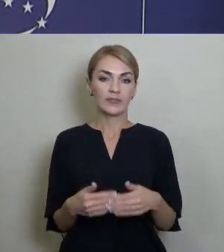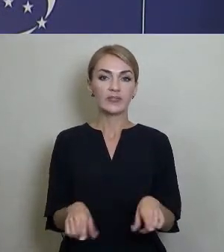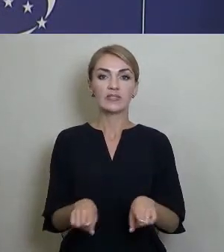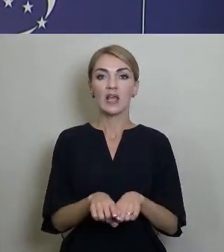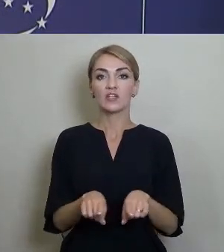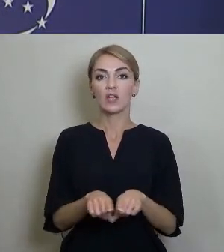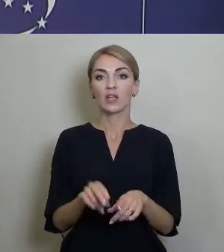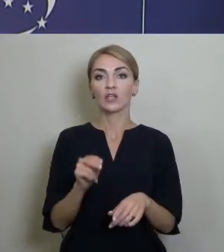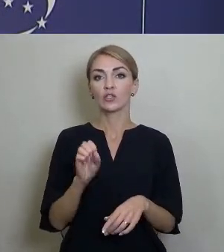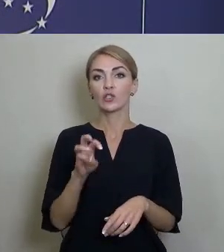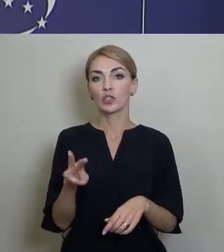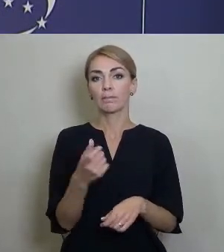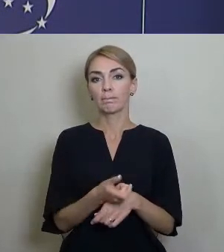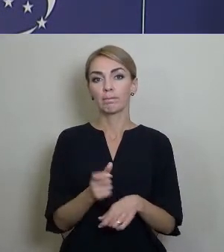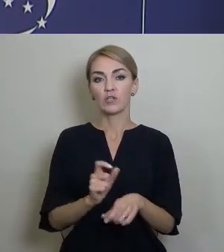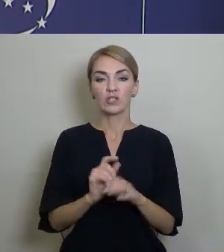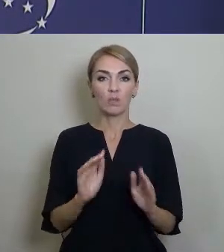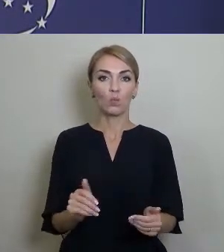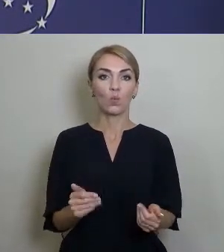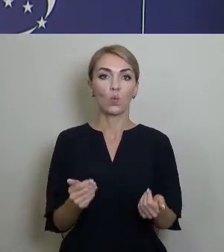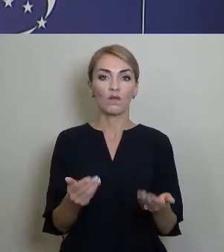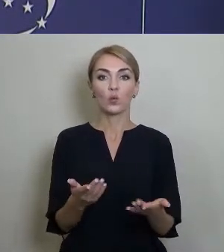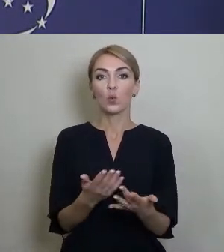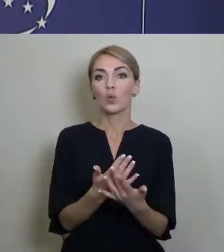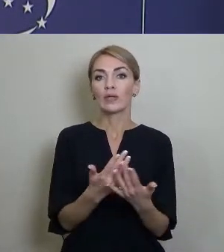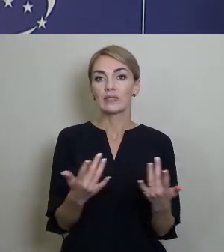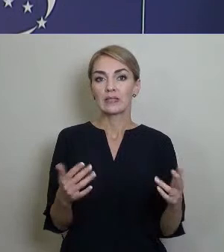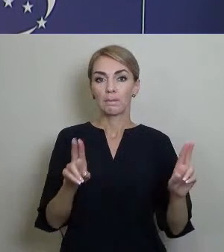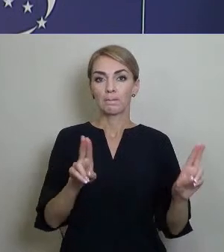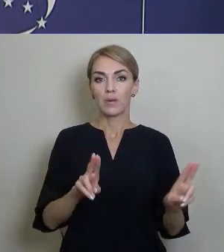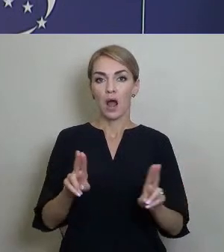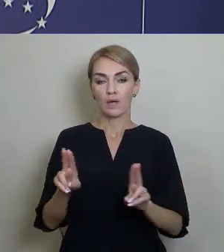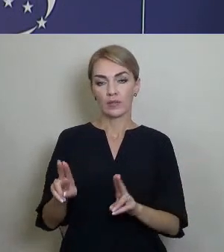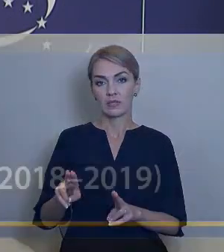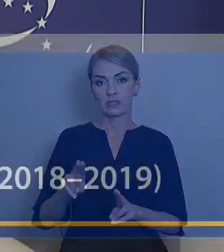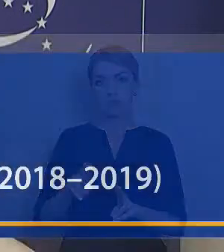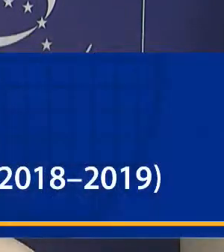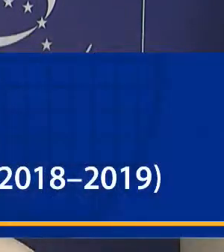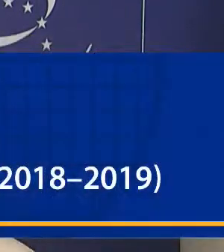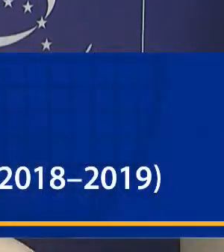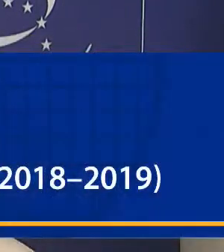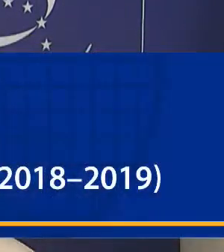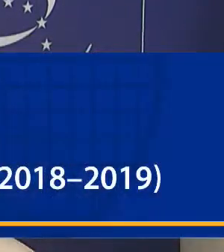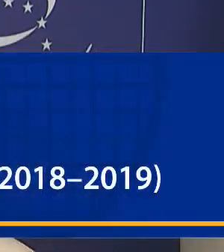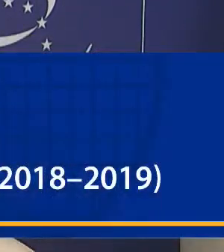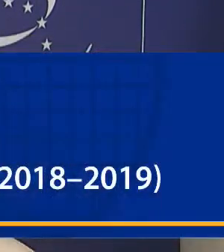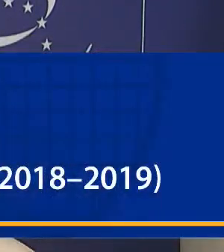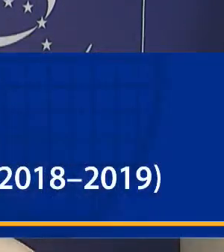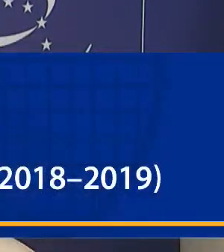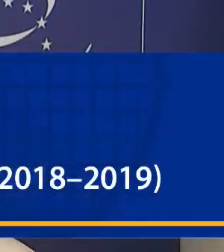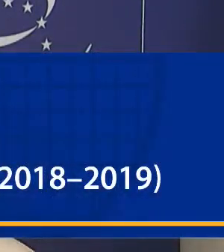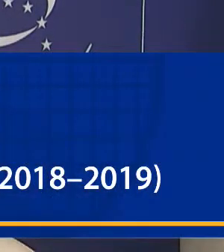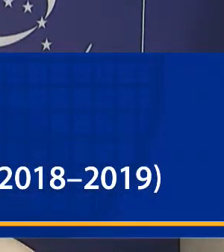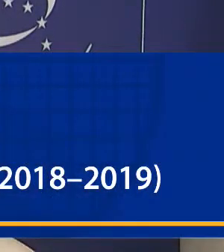be filled out, it seems to me that the more we have different rules of